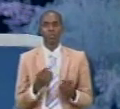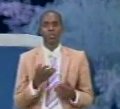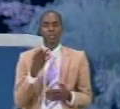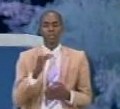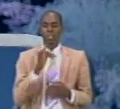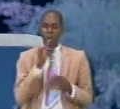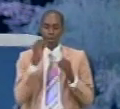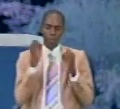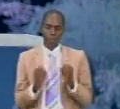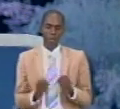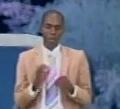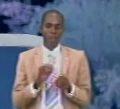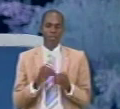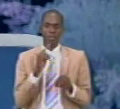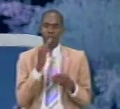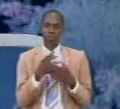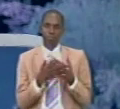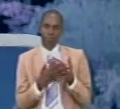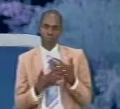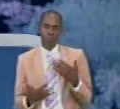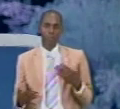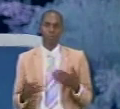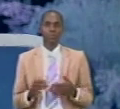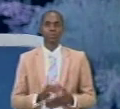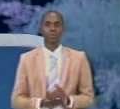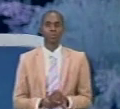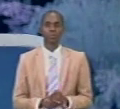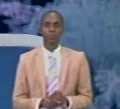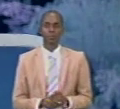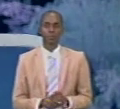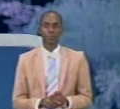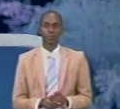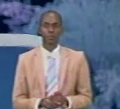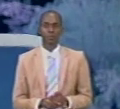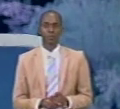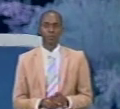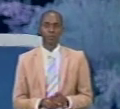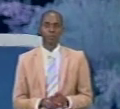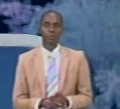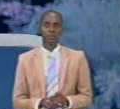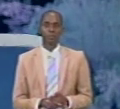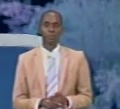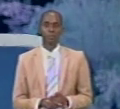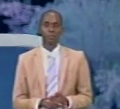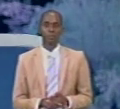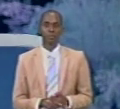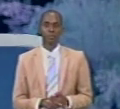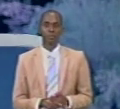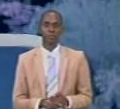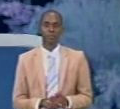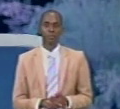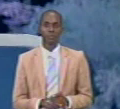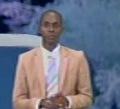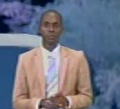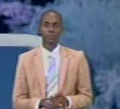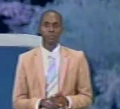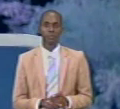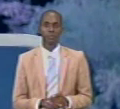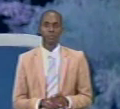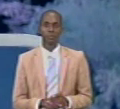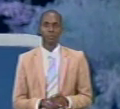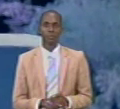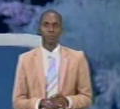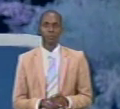you o evil a victory win this wonderful Power in the Blood would you be free from the